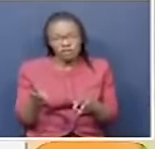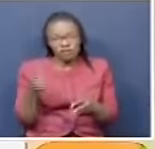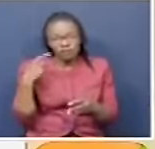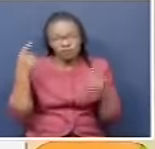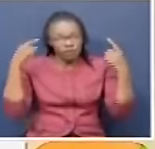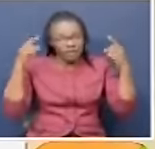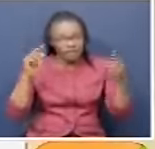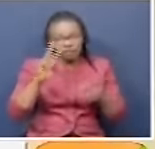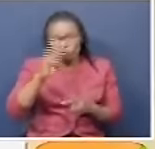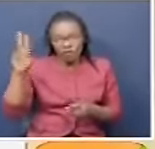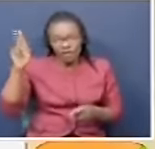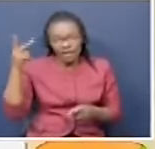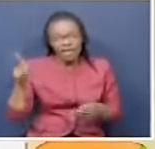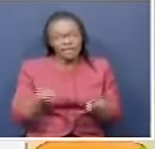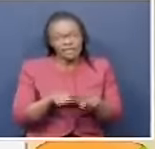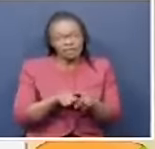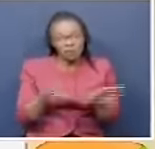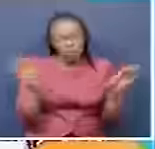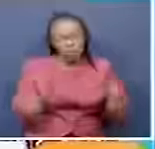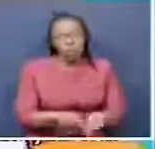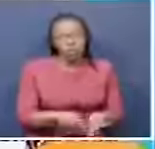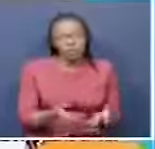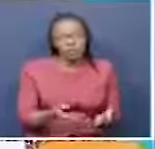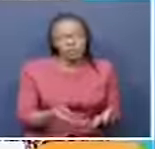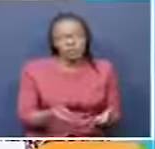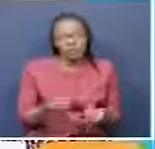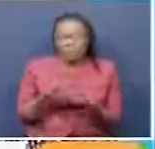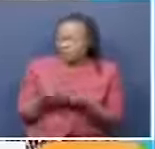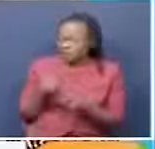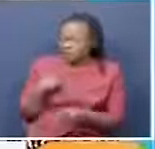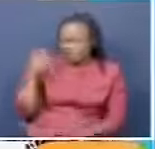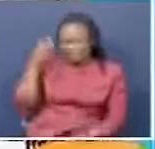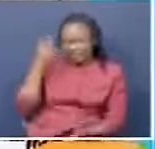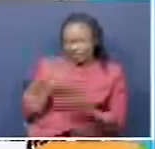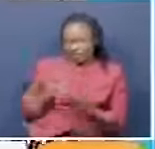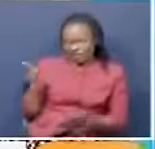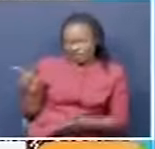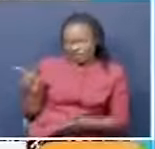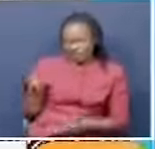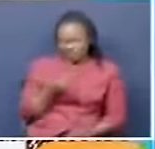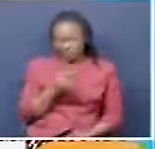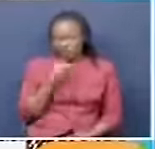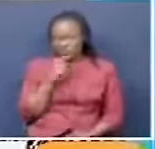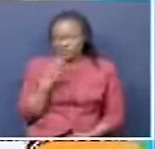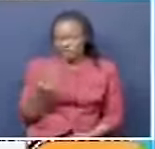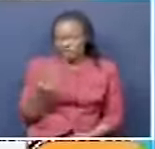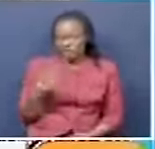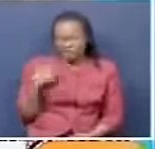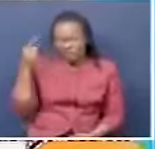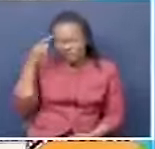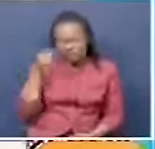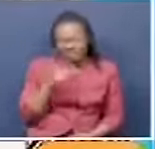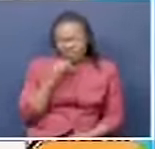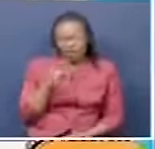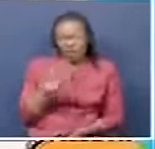are also hampered. But you see, there's also something we're not seeing. I am convinced that these scenarios are not about winning the